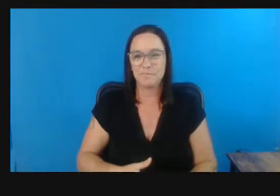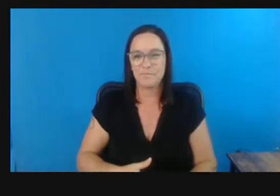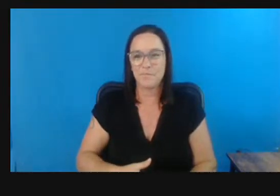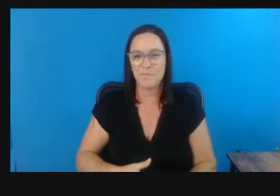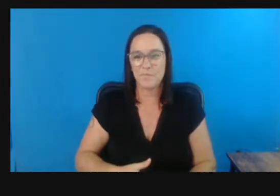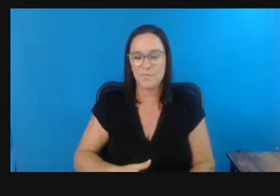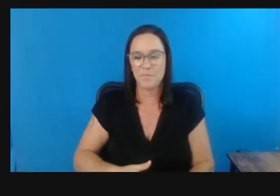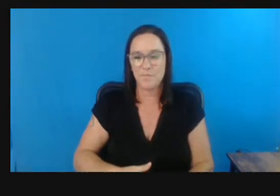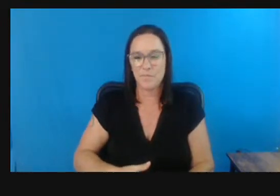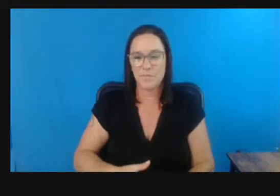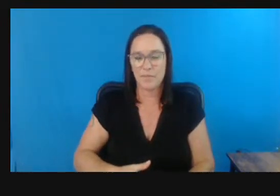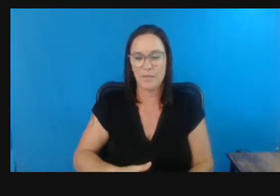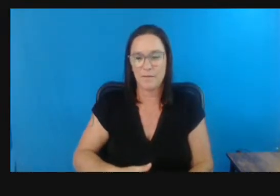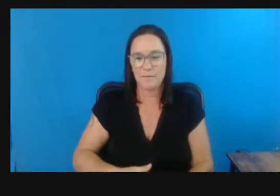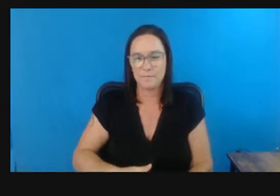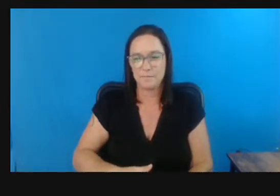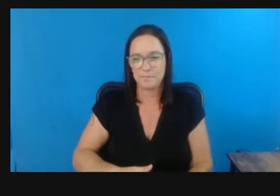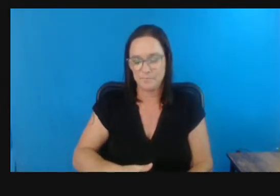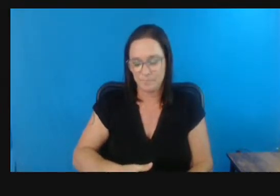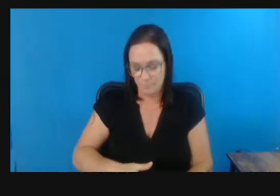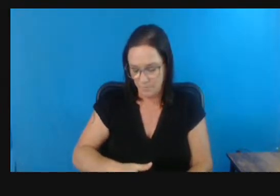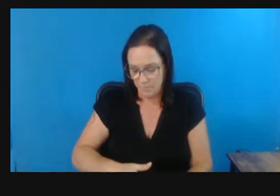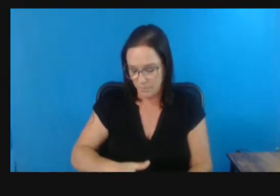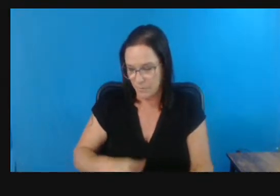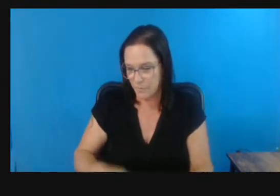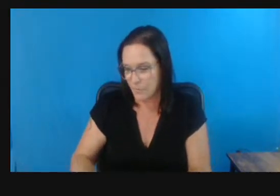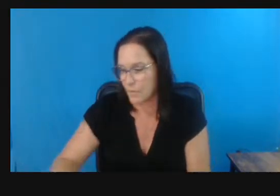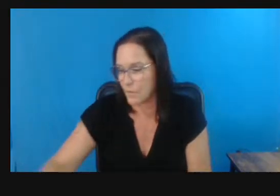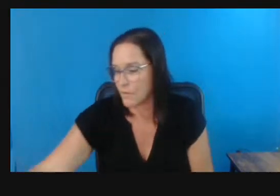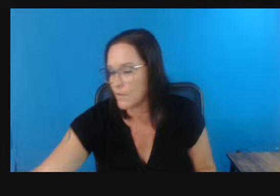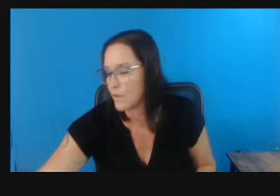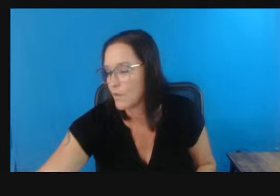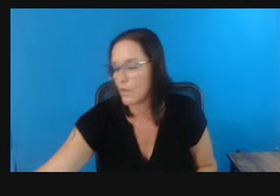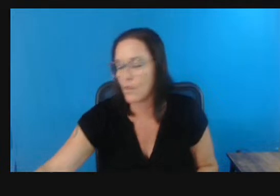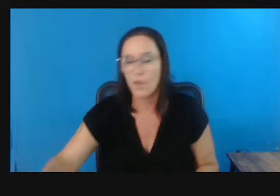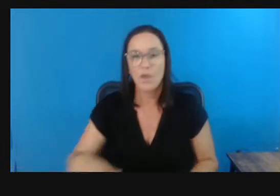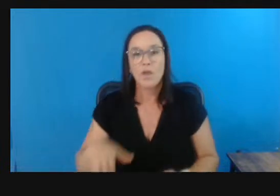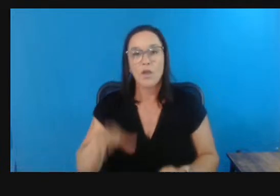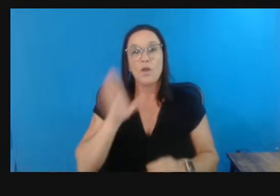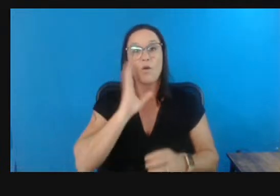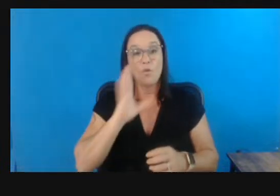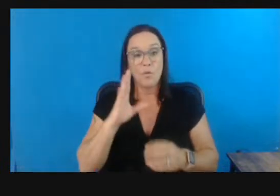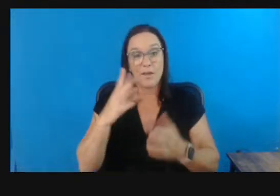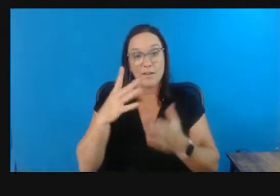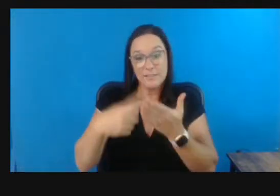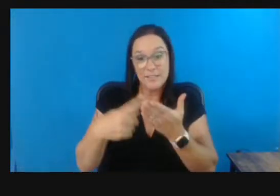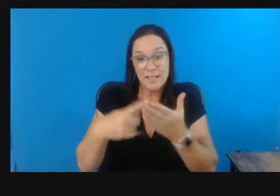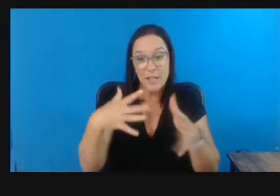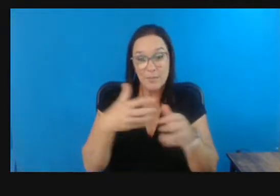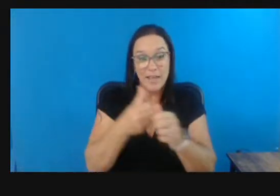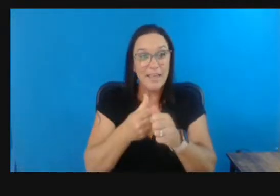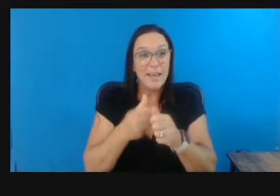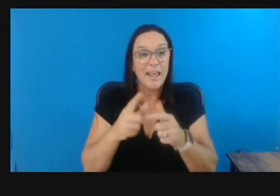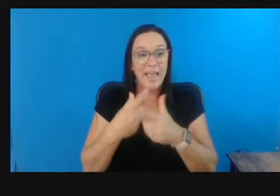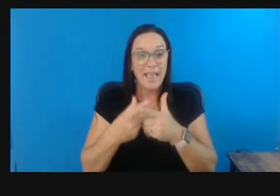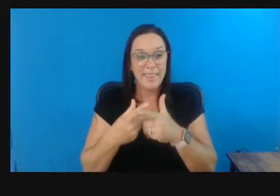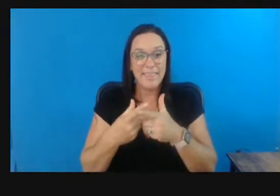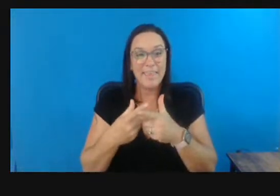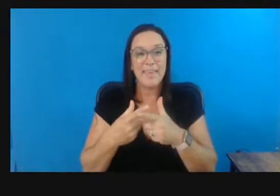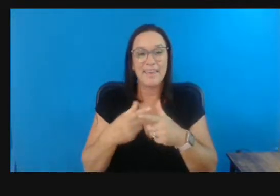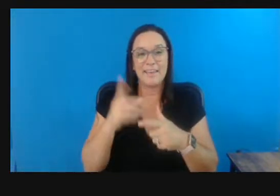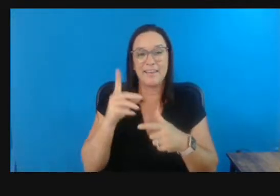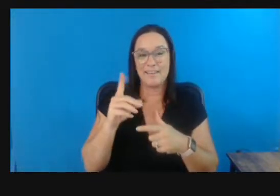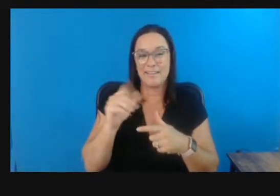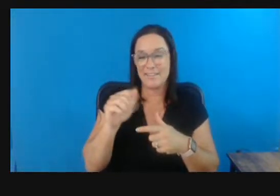So, all right, we'll talk through our update here today. Dane will be collecting. Go ahead. I was going to say, found a way to make it even busier